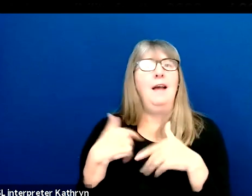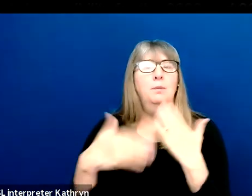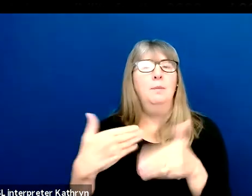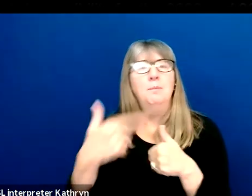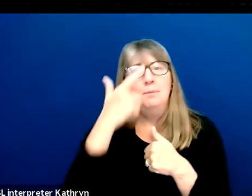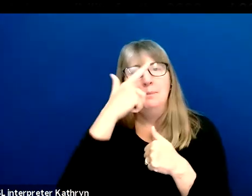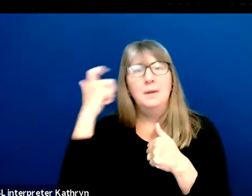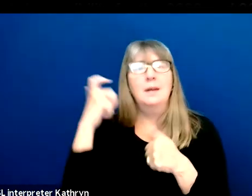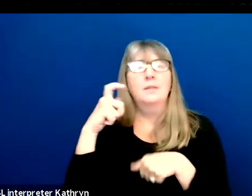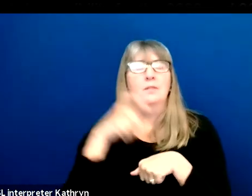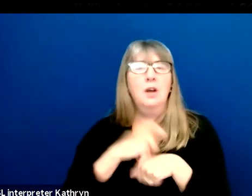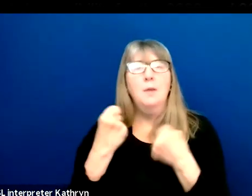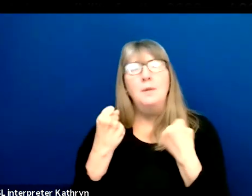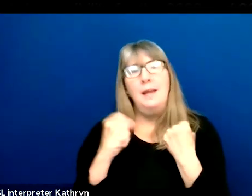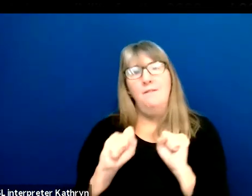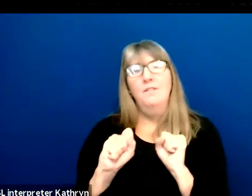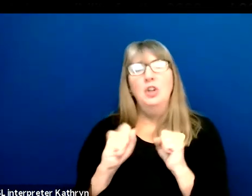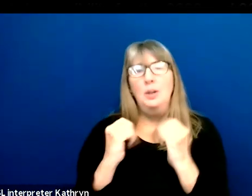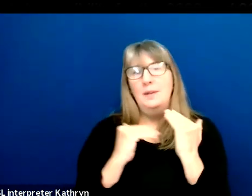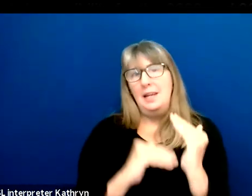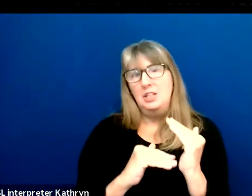of time and effort limitations, but